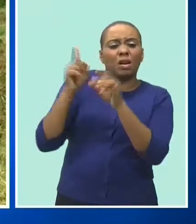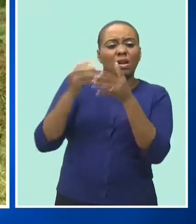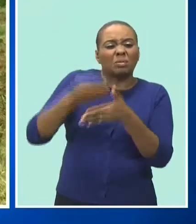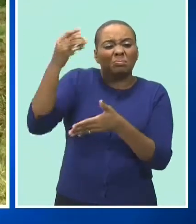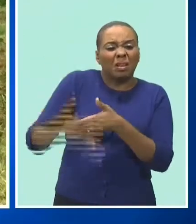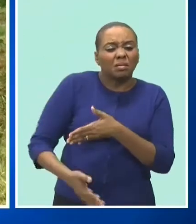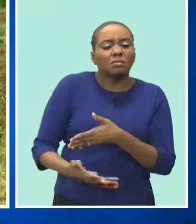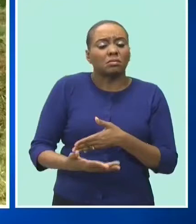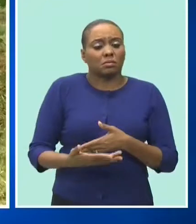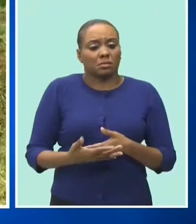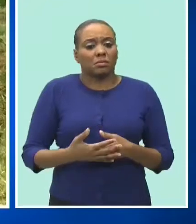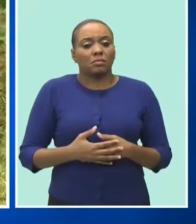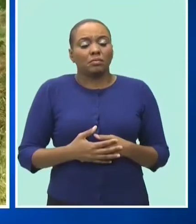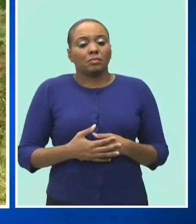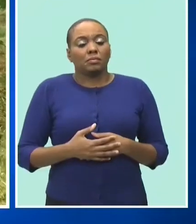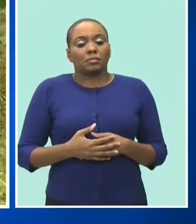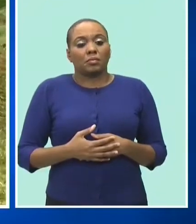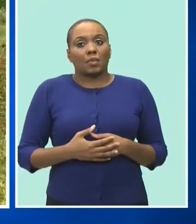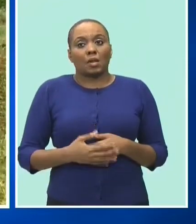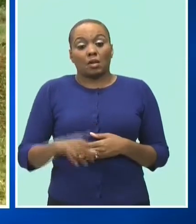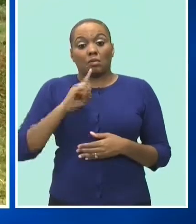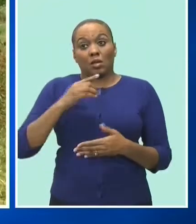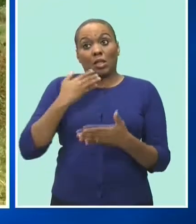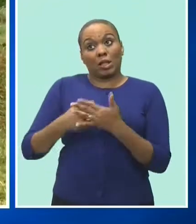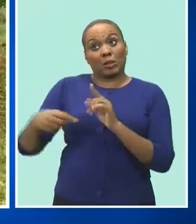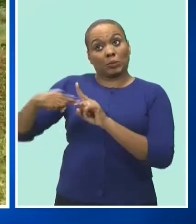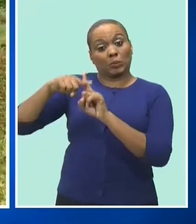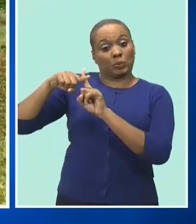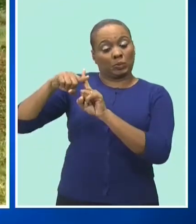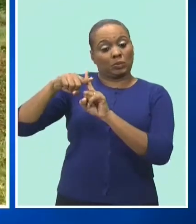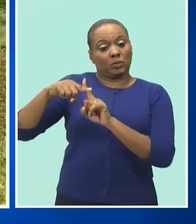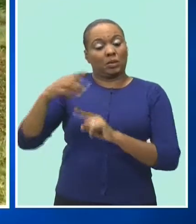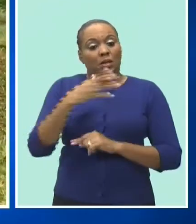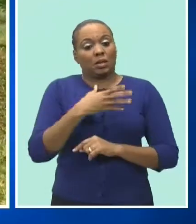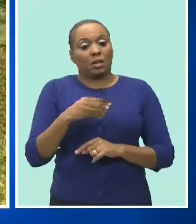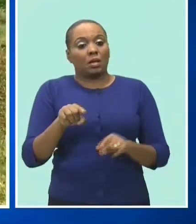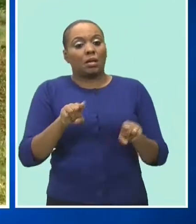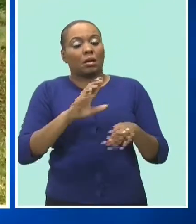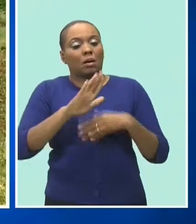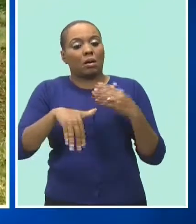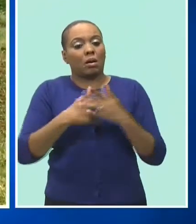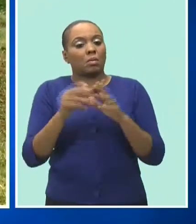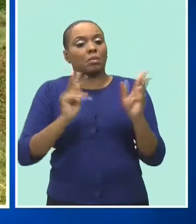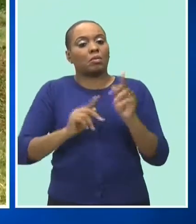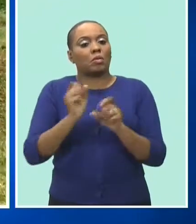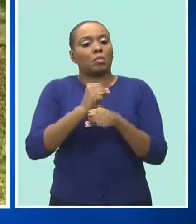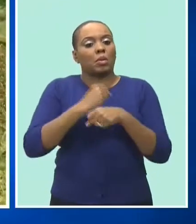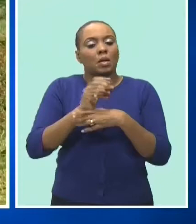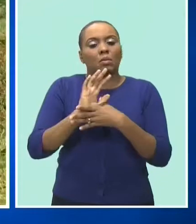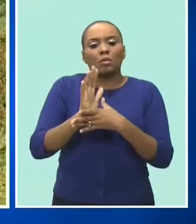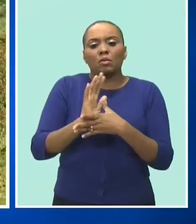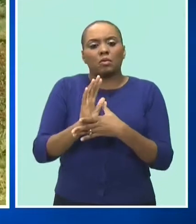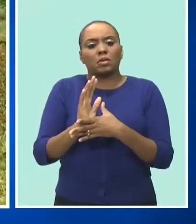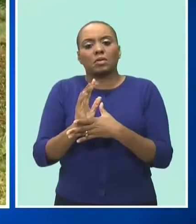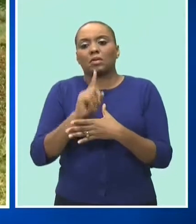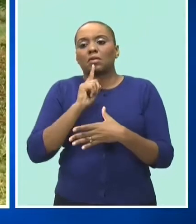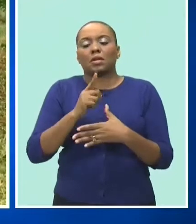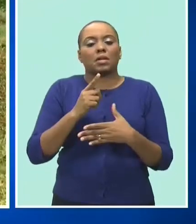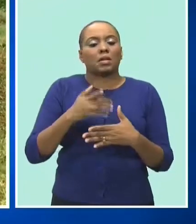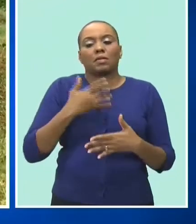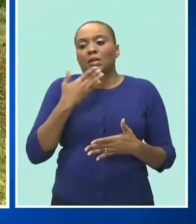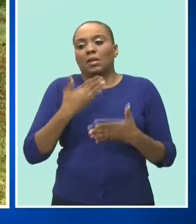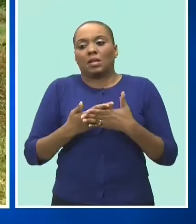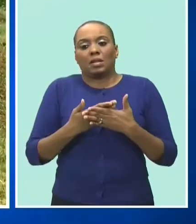expensive. So we see the upside for this as really great, and of course all the filmmakers are thrilled to have a legacy that they're keeping